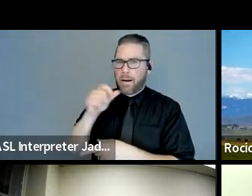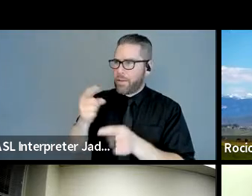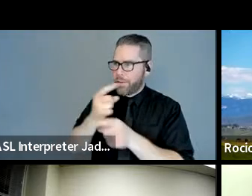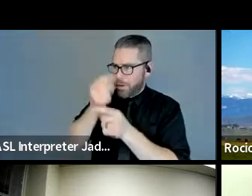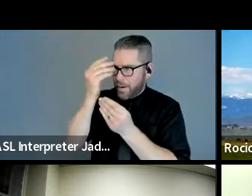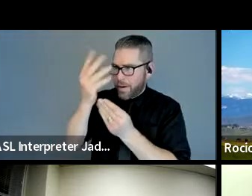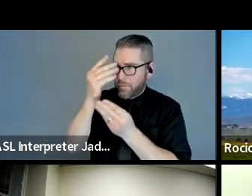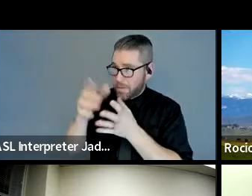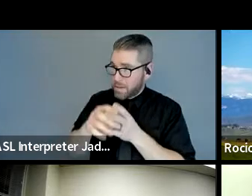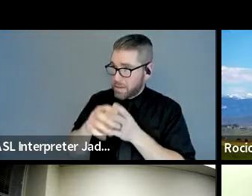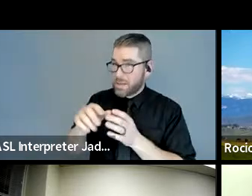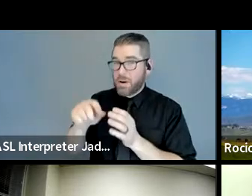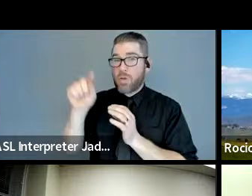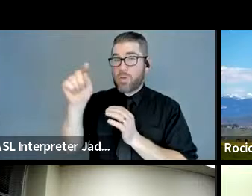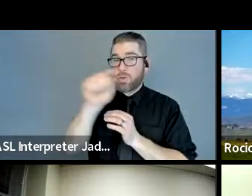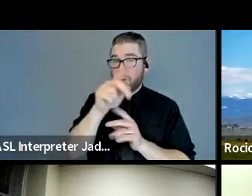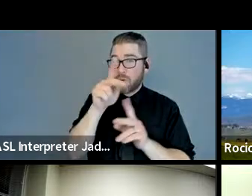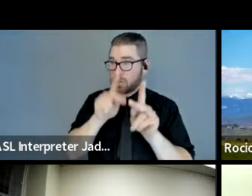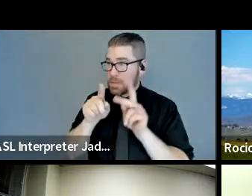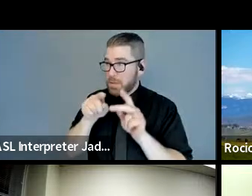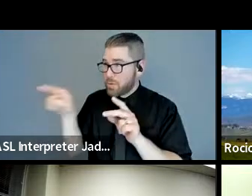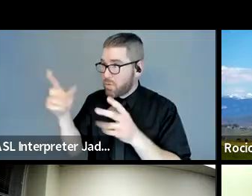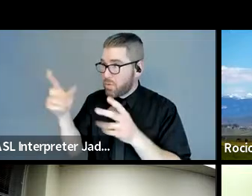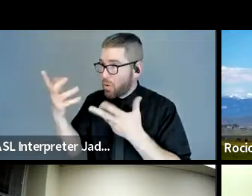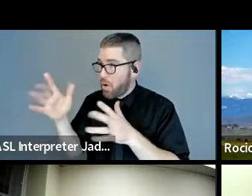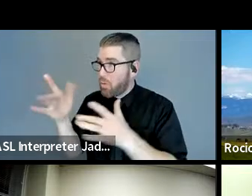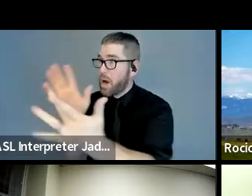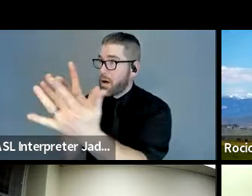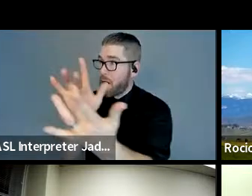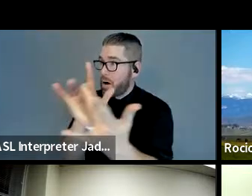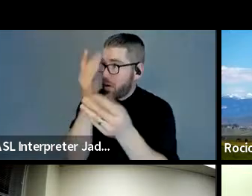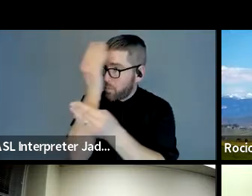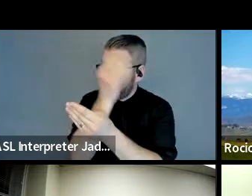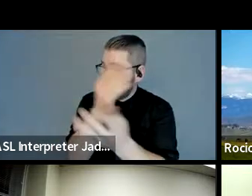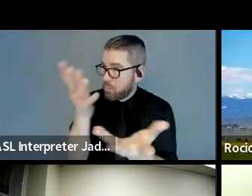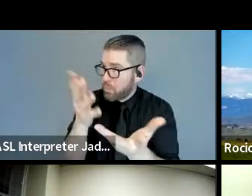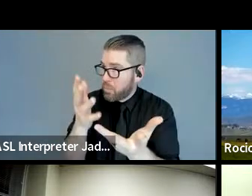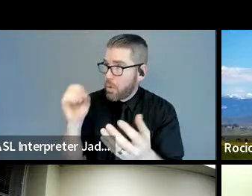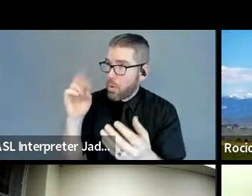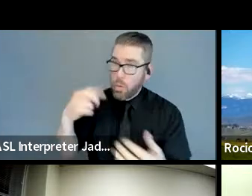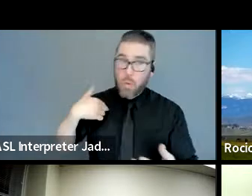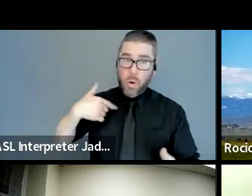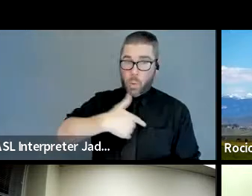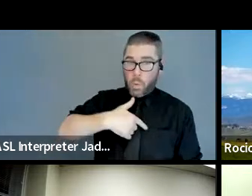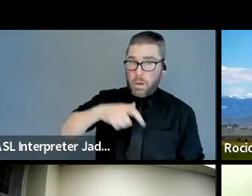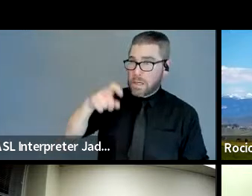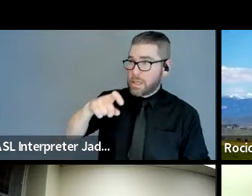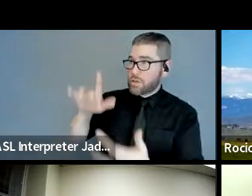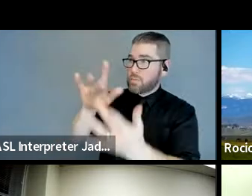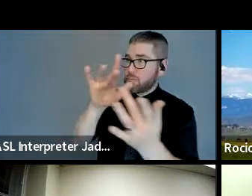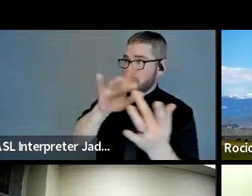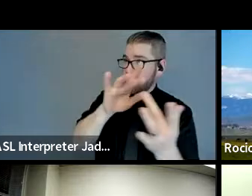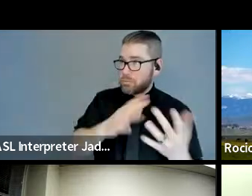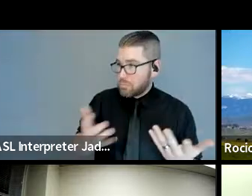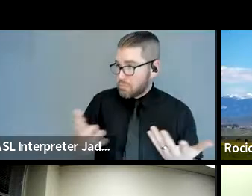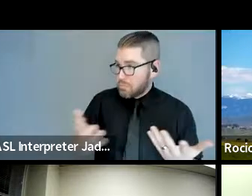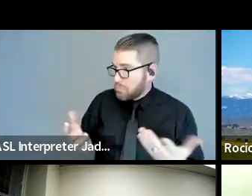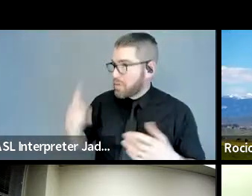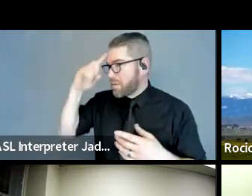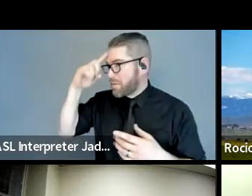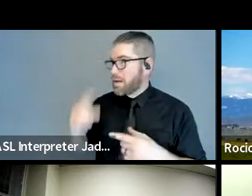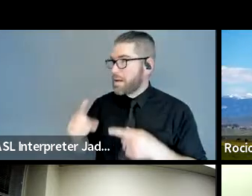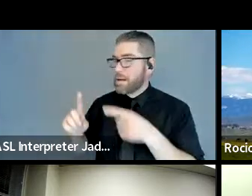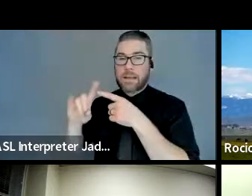something you need us to do, or what are your thoughts? We've reached out to the city. We have reached out to